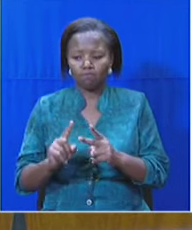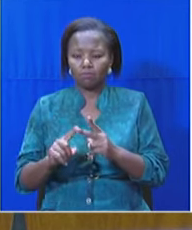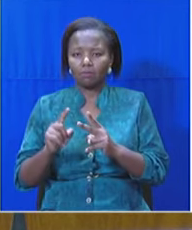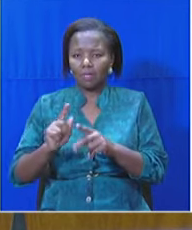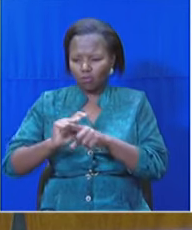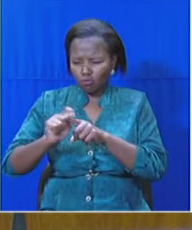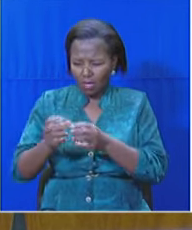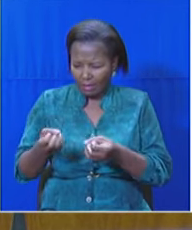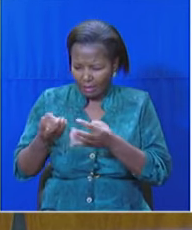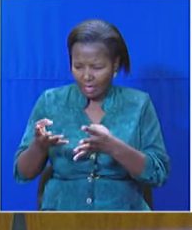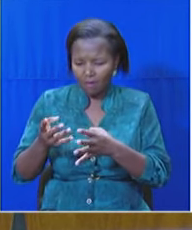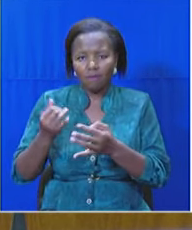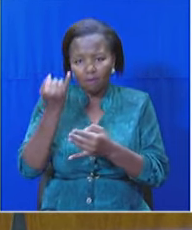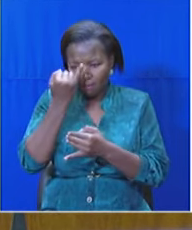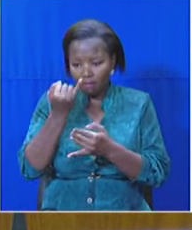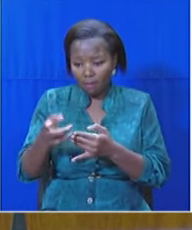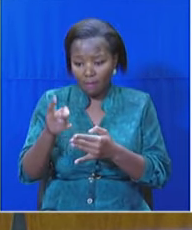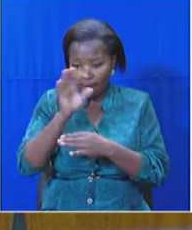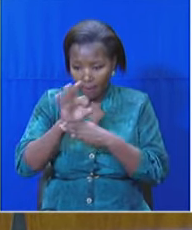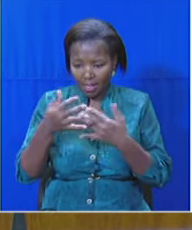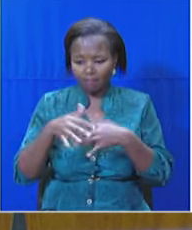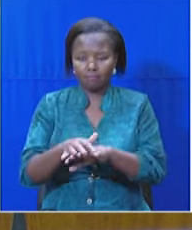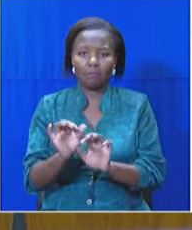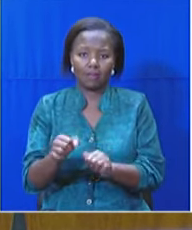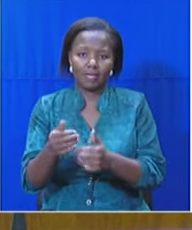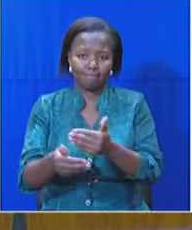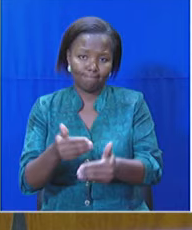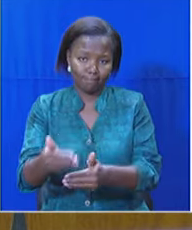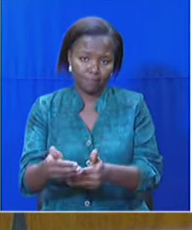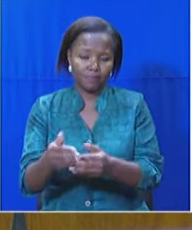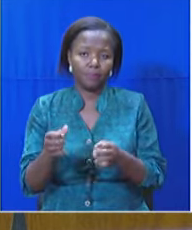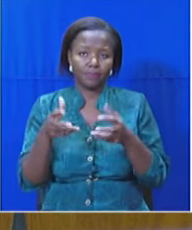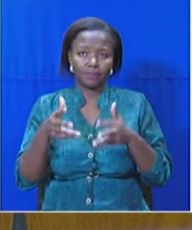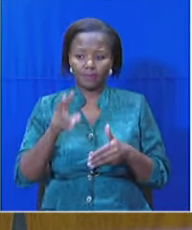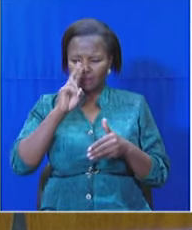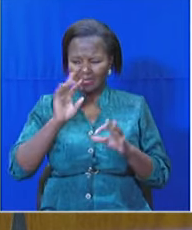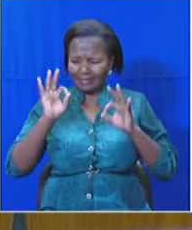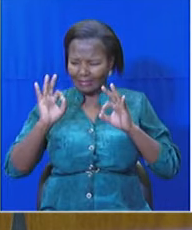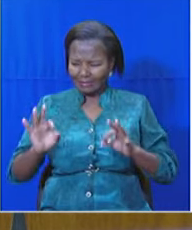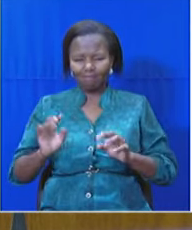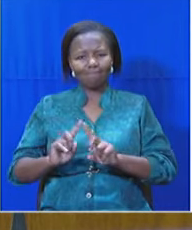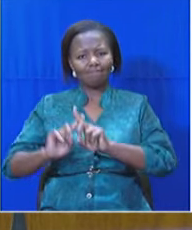drive this initiative. To ensure that we have the required technical capacity both at